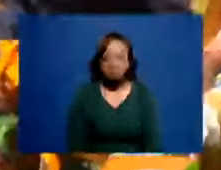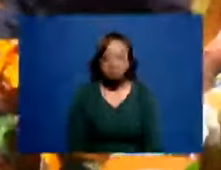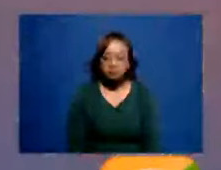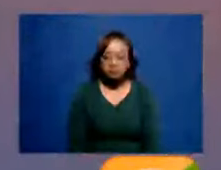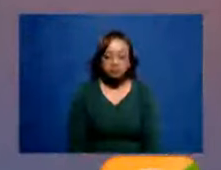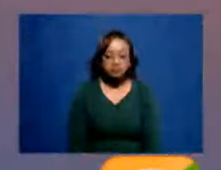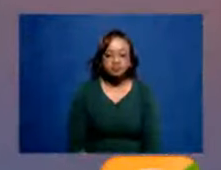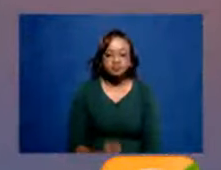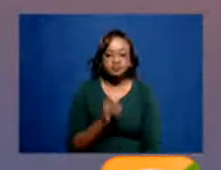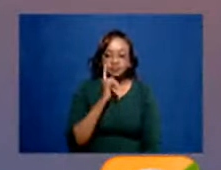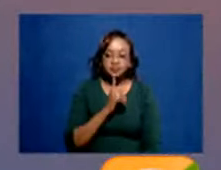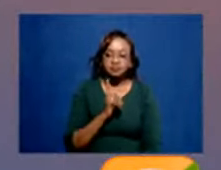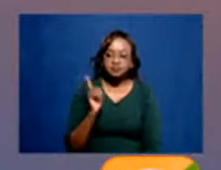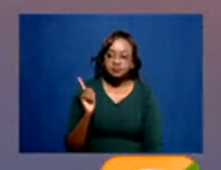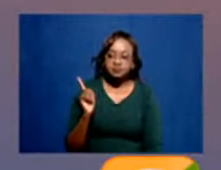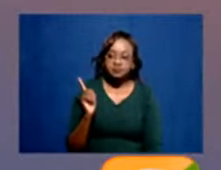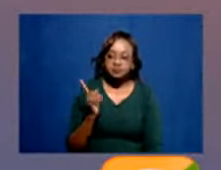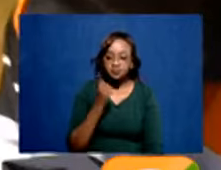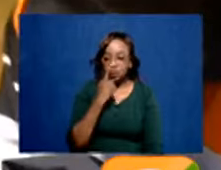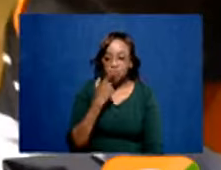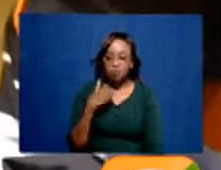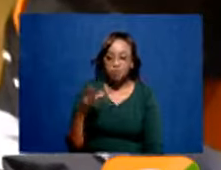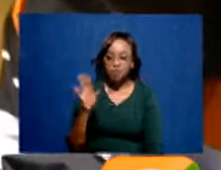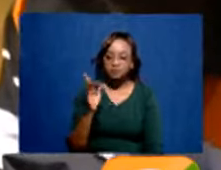At the home of the late Kizito Moi Amukune,